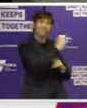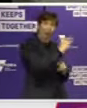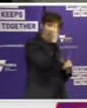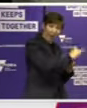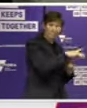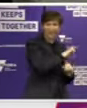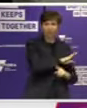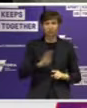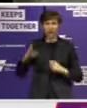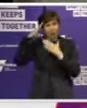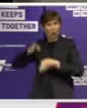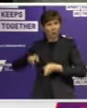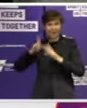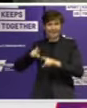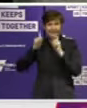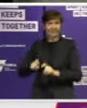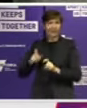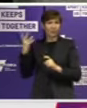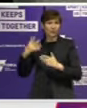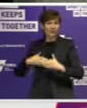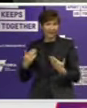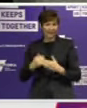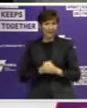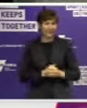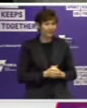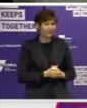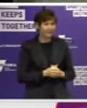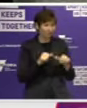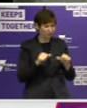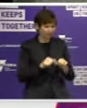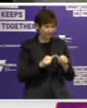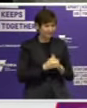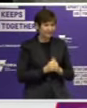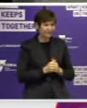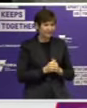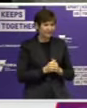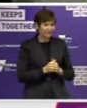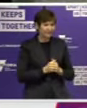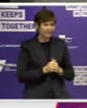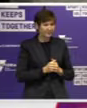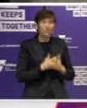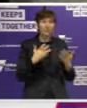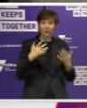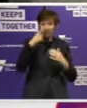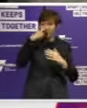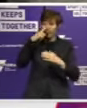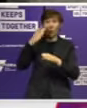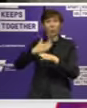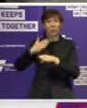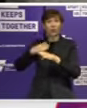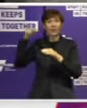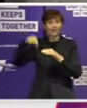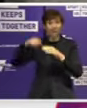contracts, there is a requirement that everyone who is working in private security in these COVID hotels must